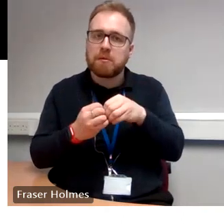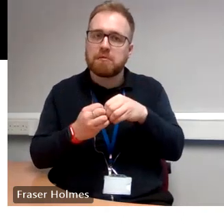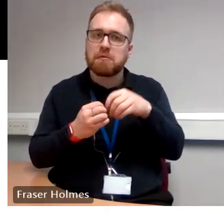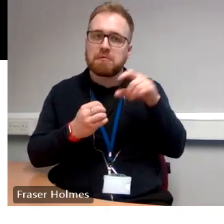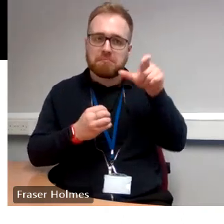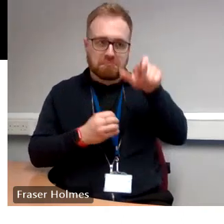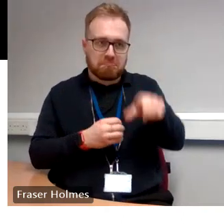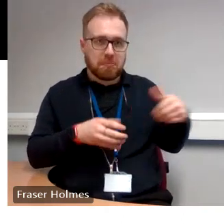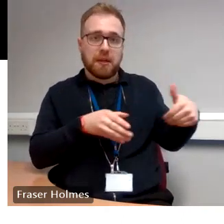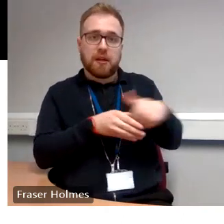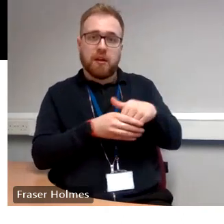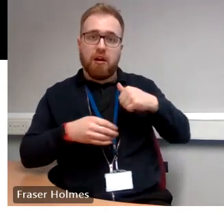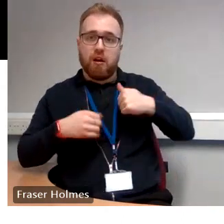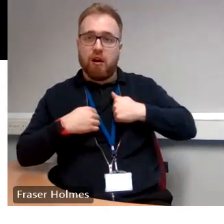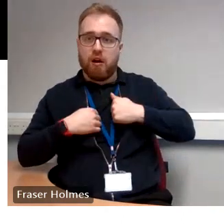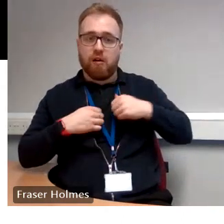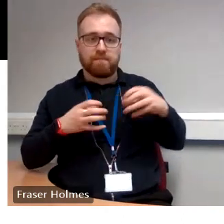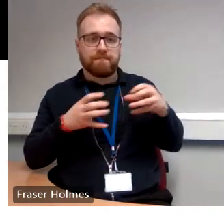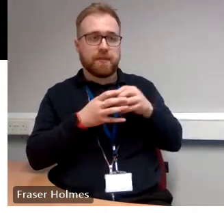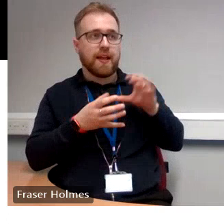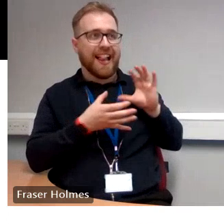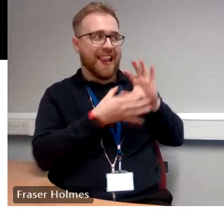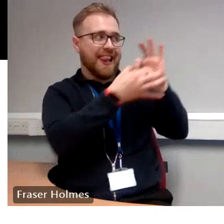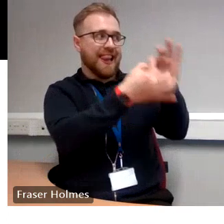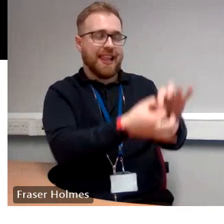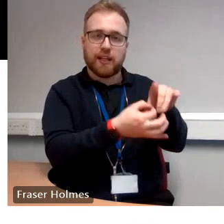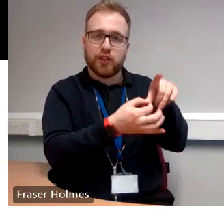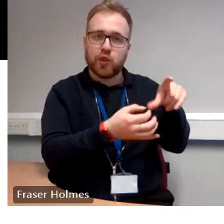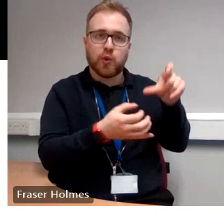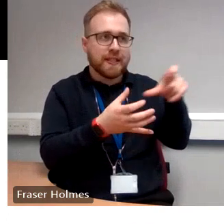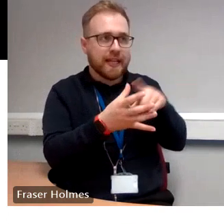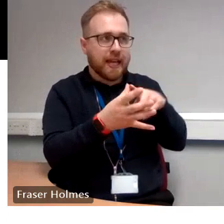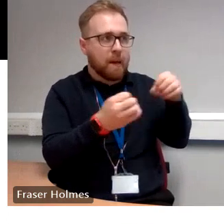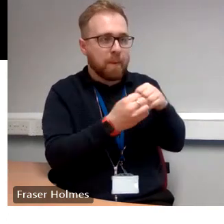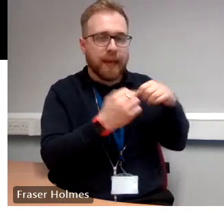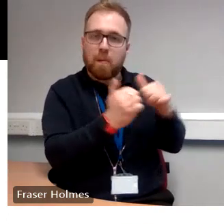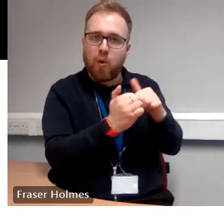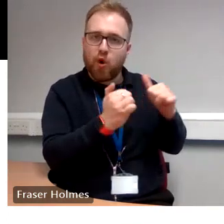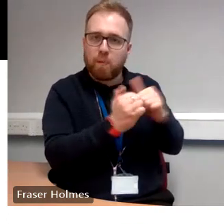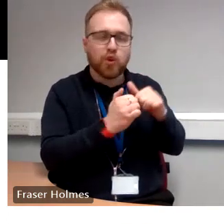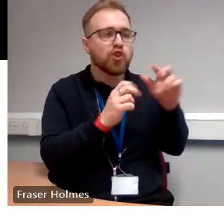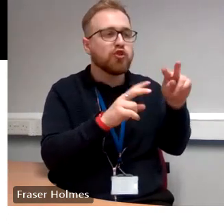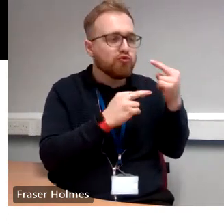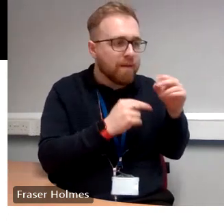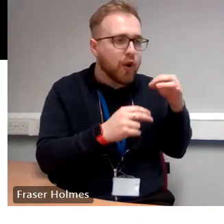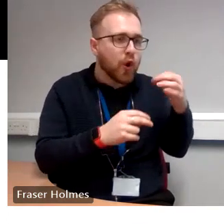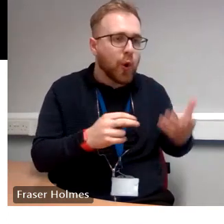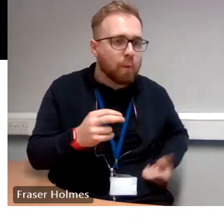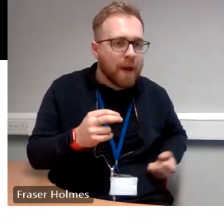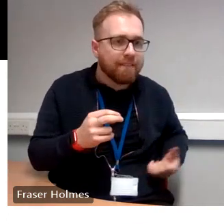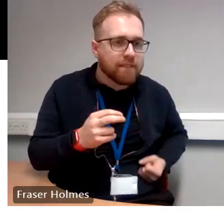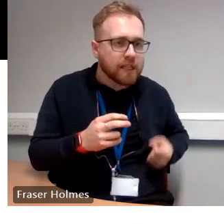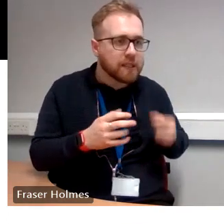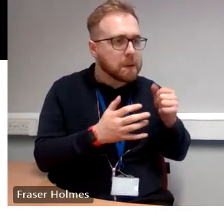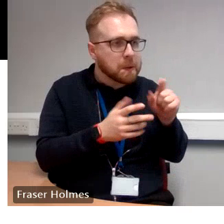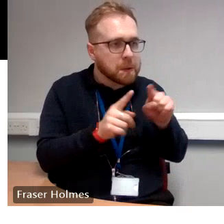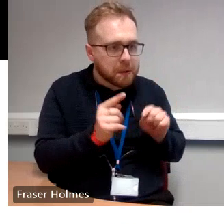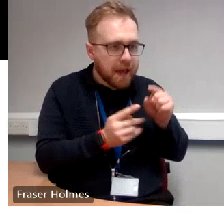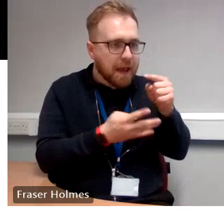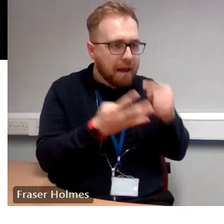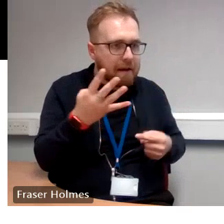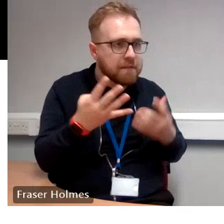practices, so they were able to link him directly in for a CAB appointment just to review his benefits and make sure that he was getting